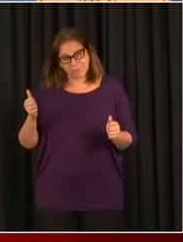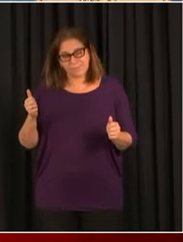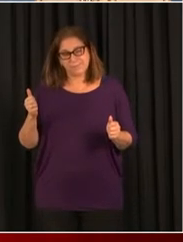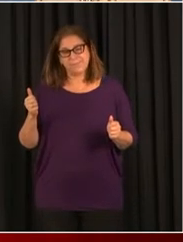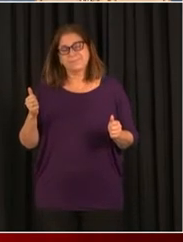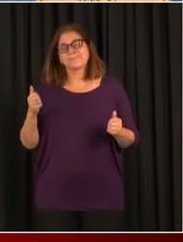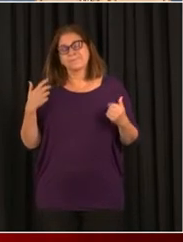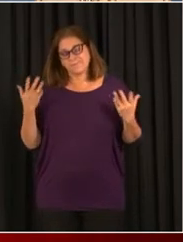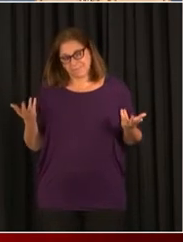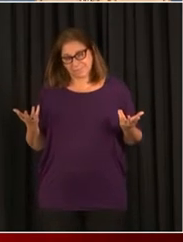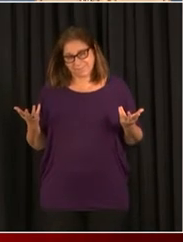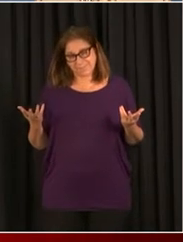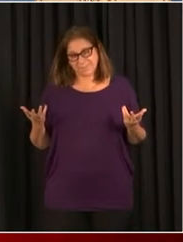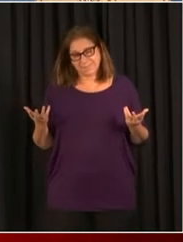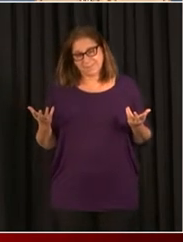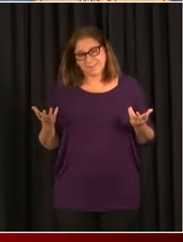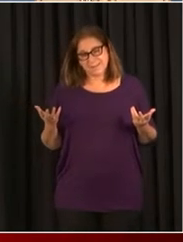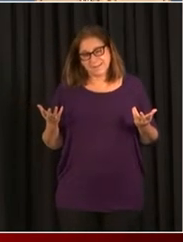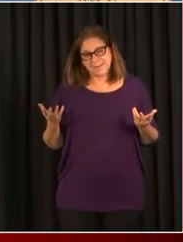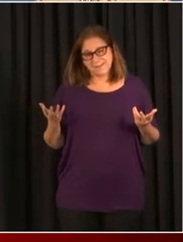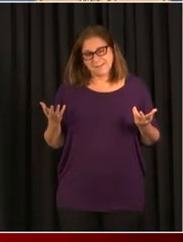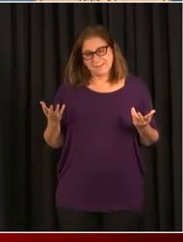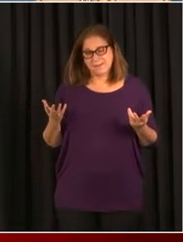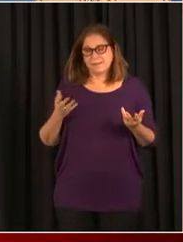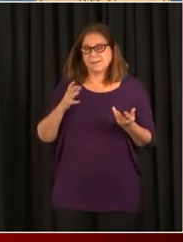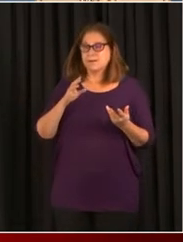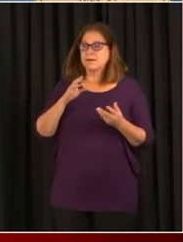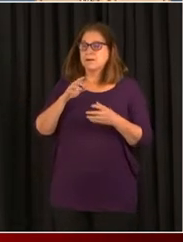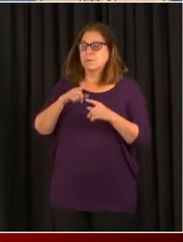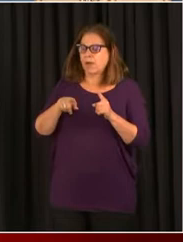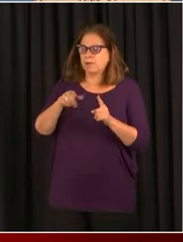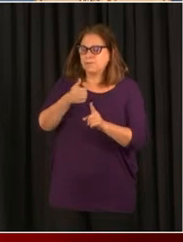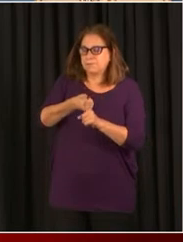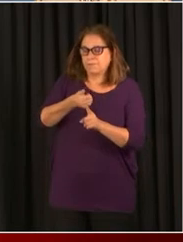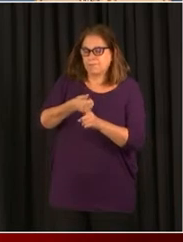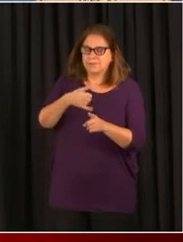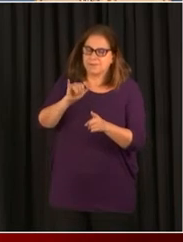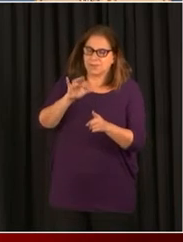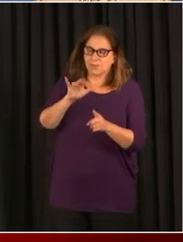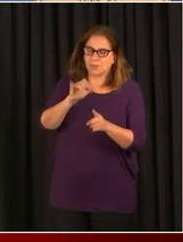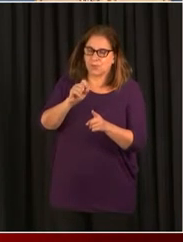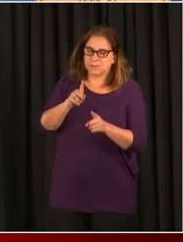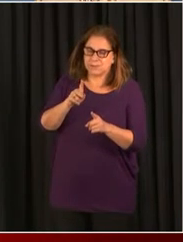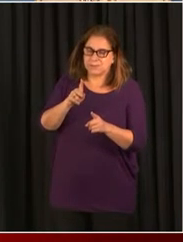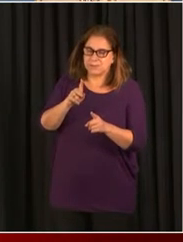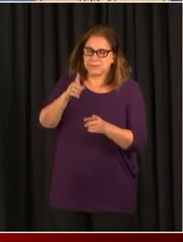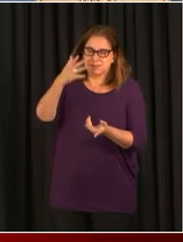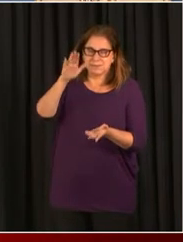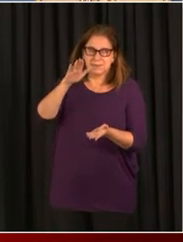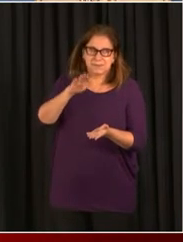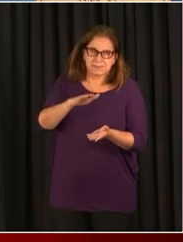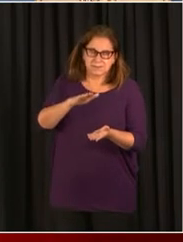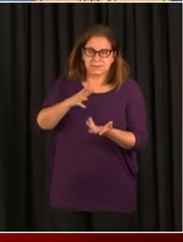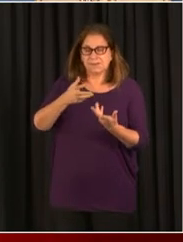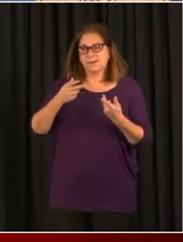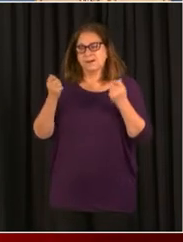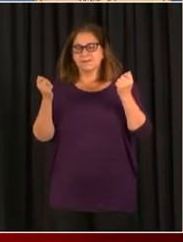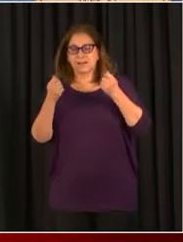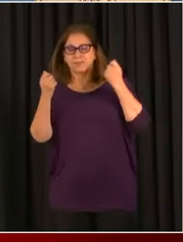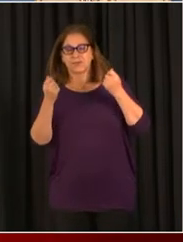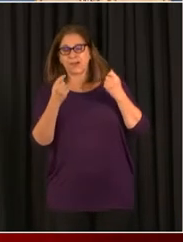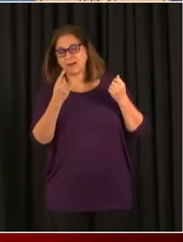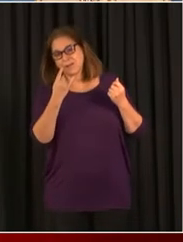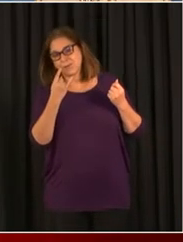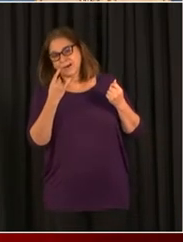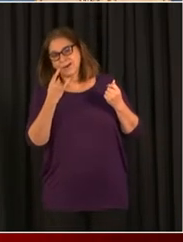no risk, but the safest way to celebrate per DC Health is to decorate your house